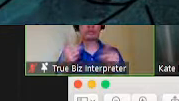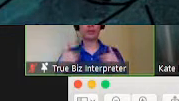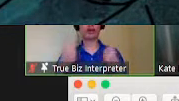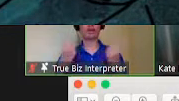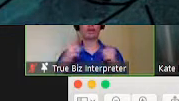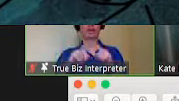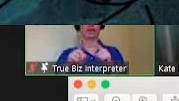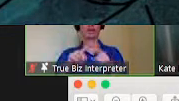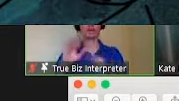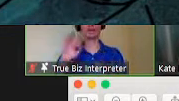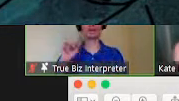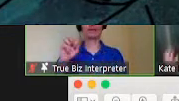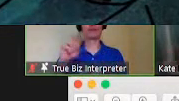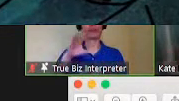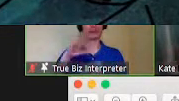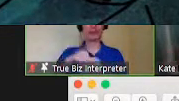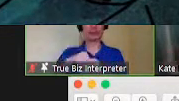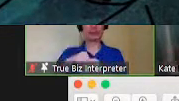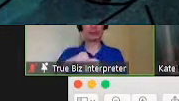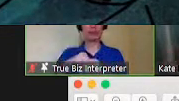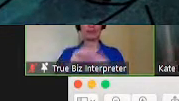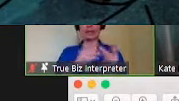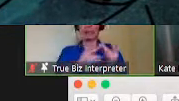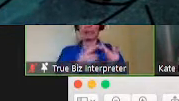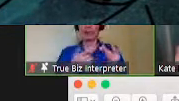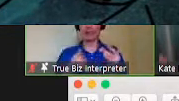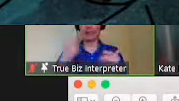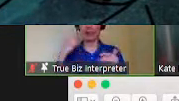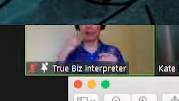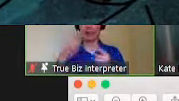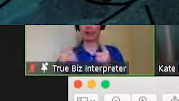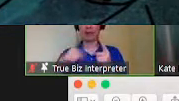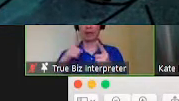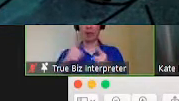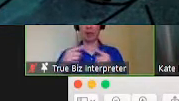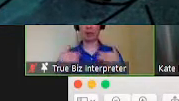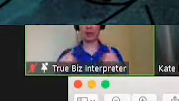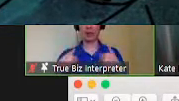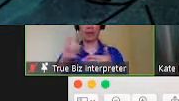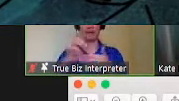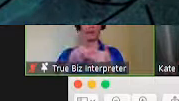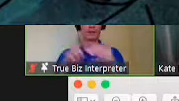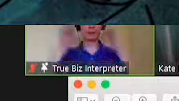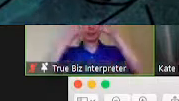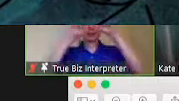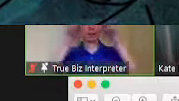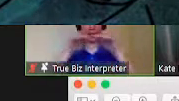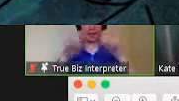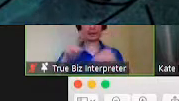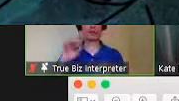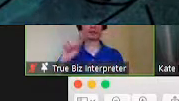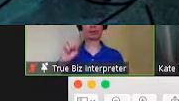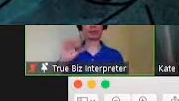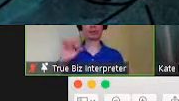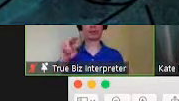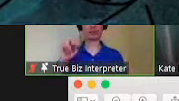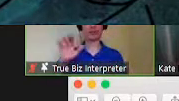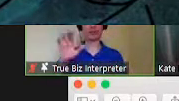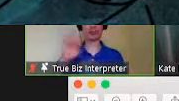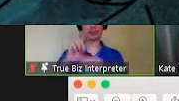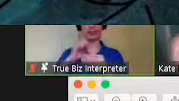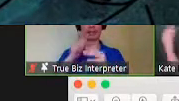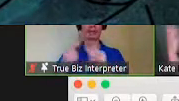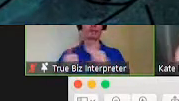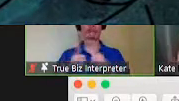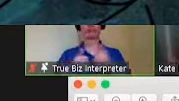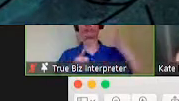factors inside there. I tend to think that when it comes to design hierarchy, scenic design is on the top, and a